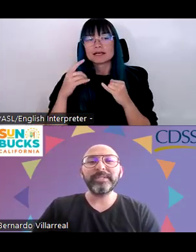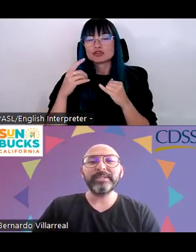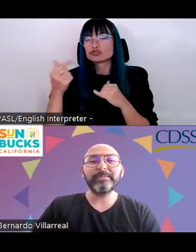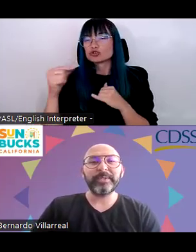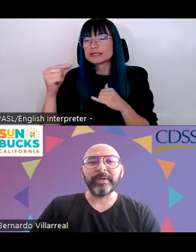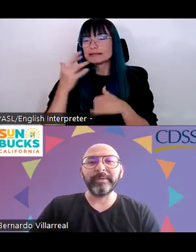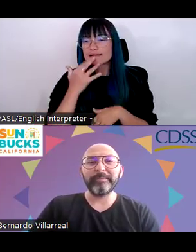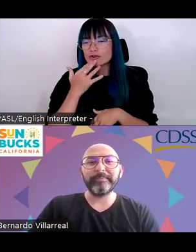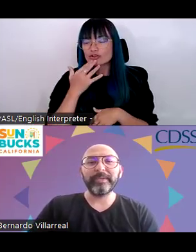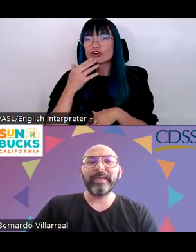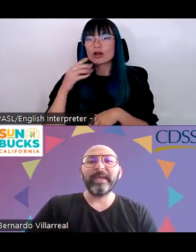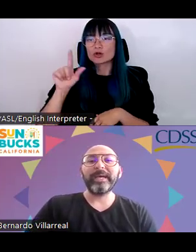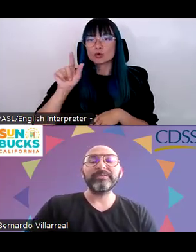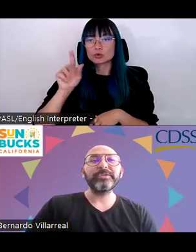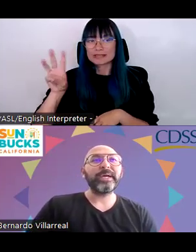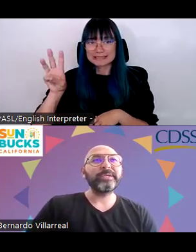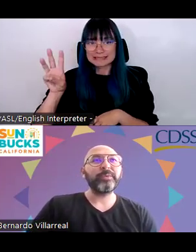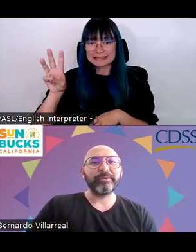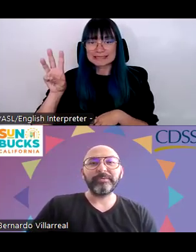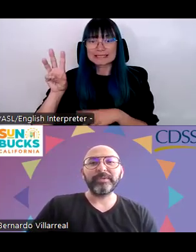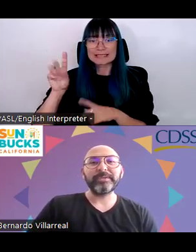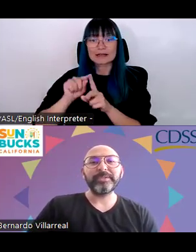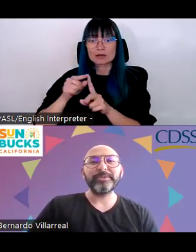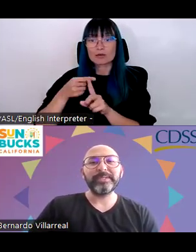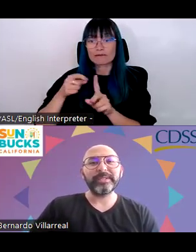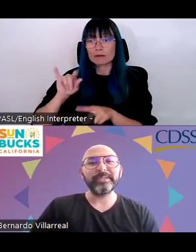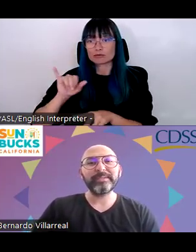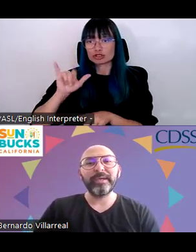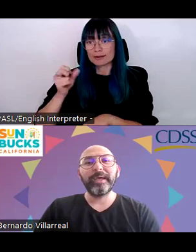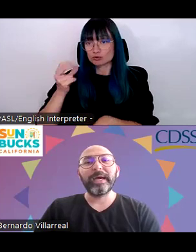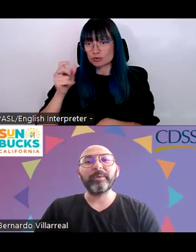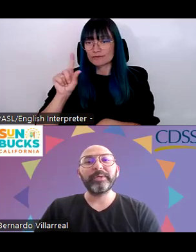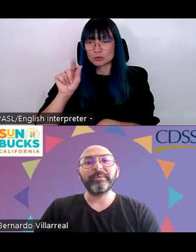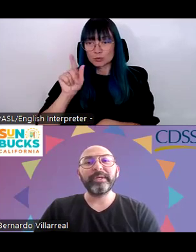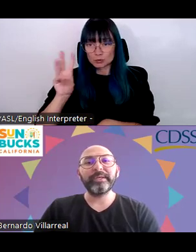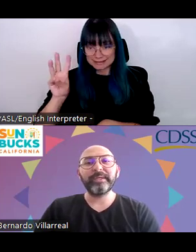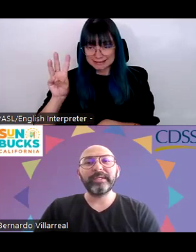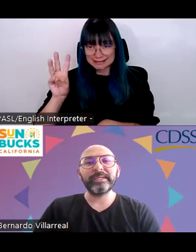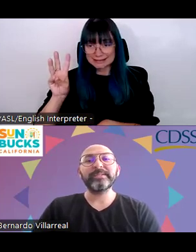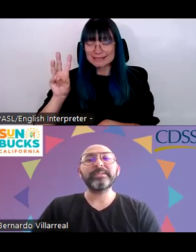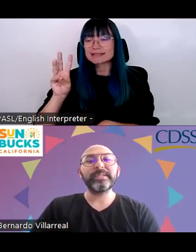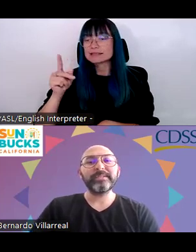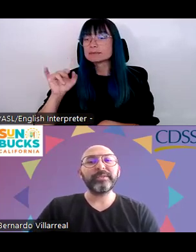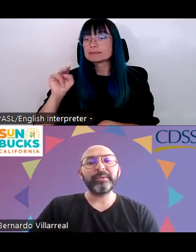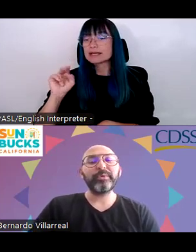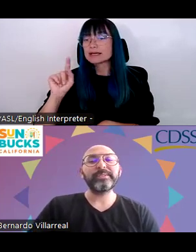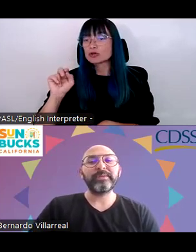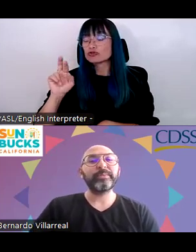the 2026 PIN rate, and as of July 12, 2026, our PIN rate